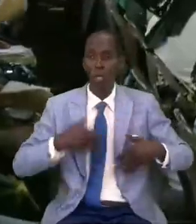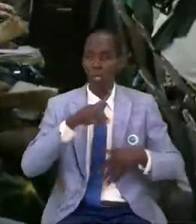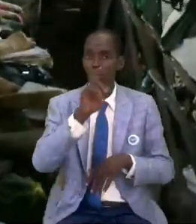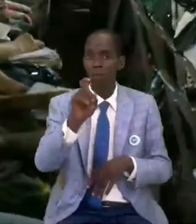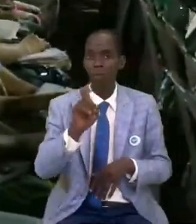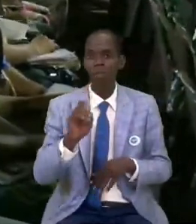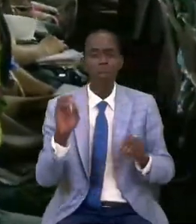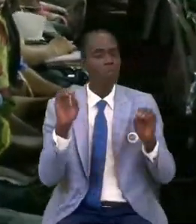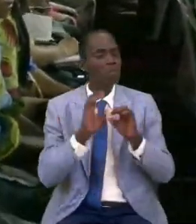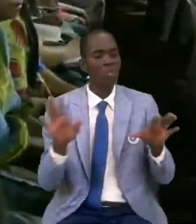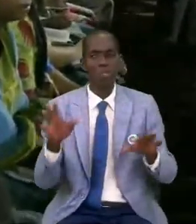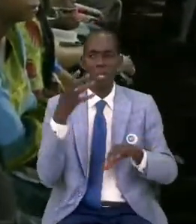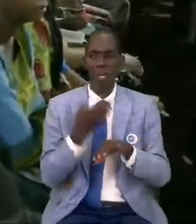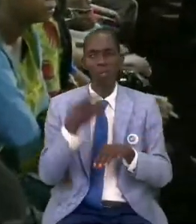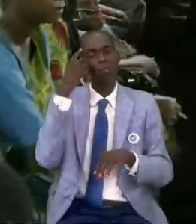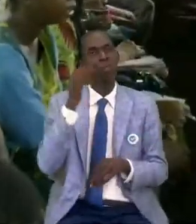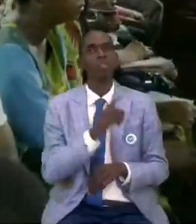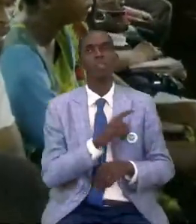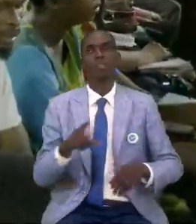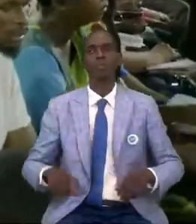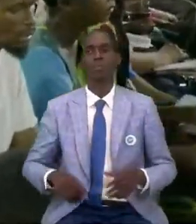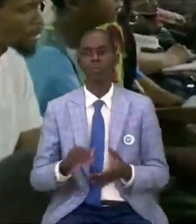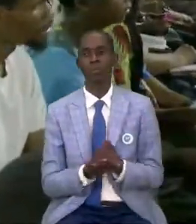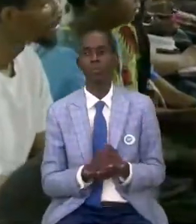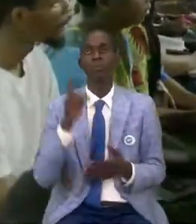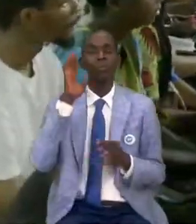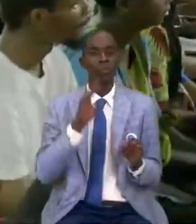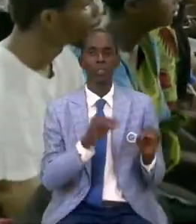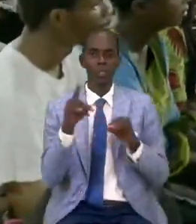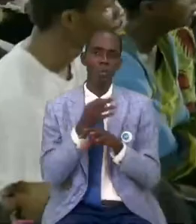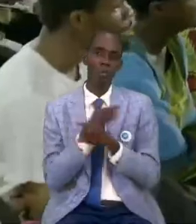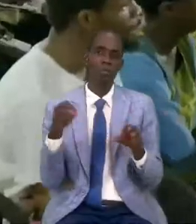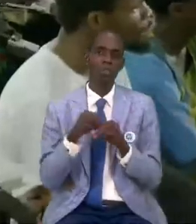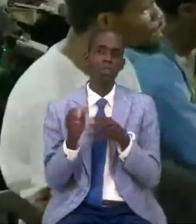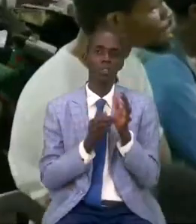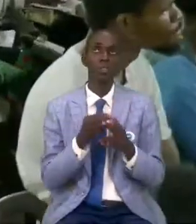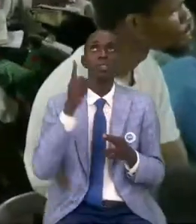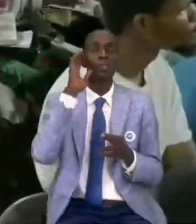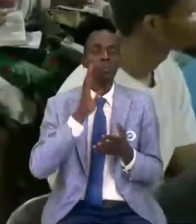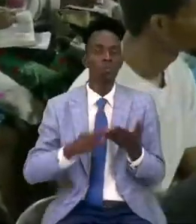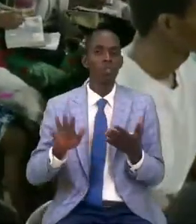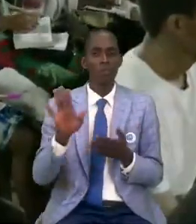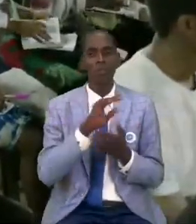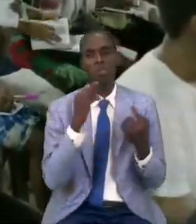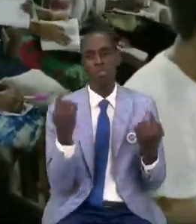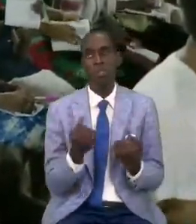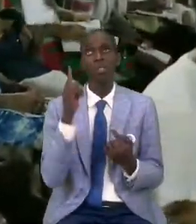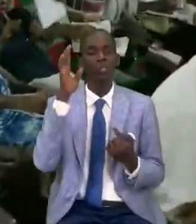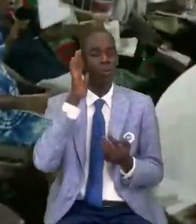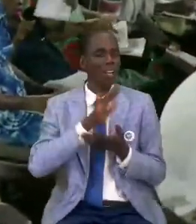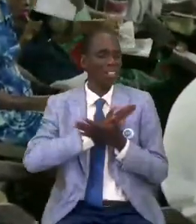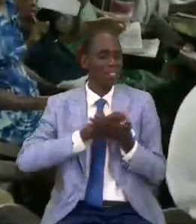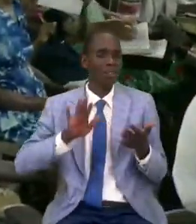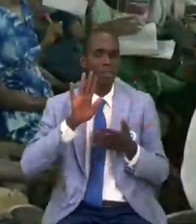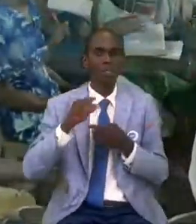free. He will forgive your sin. He will cleanse your heart. He will change your language. He will change